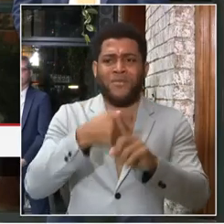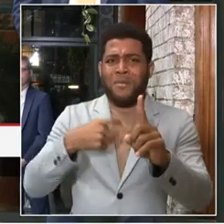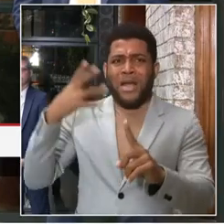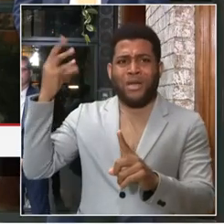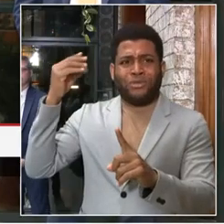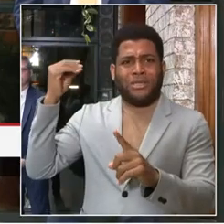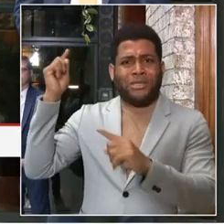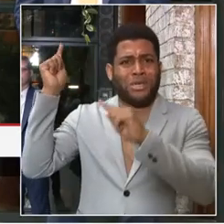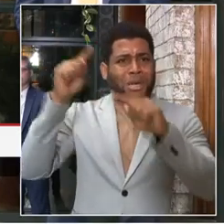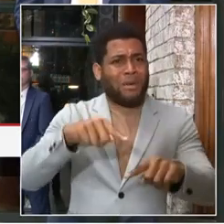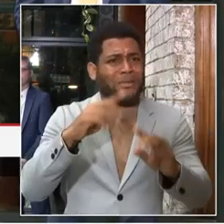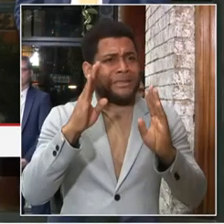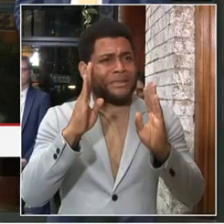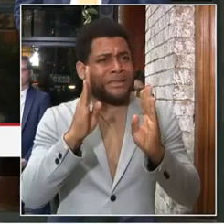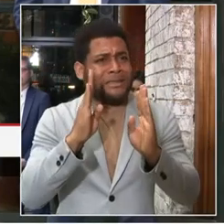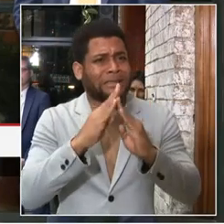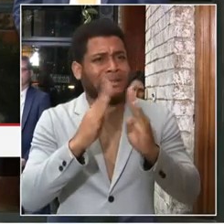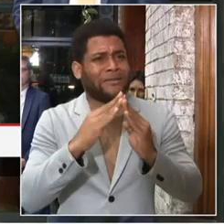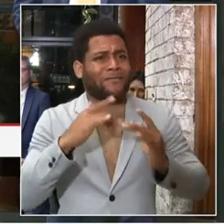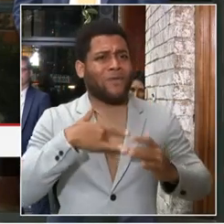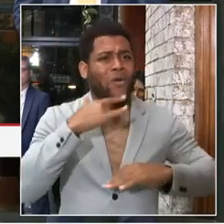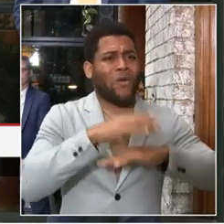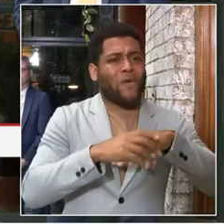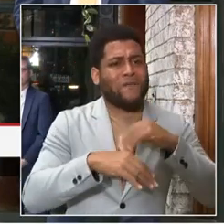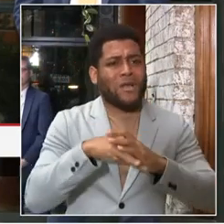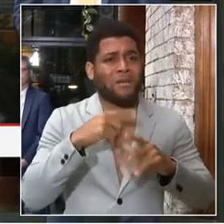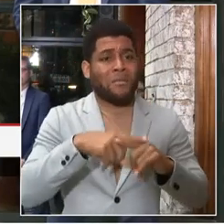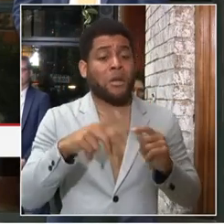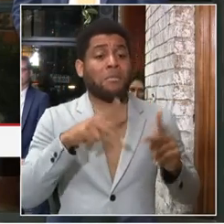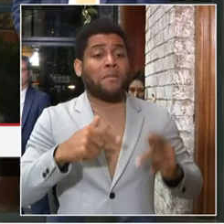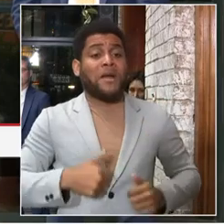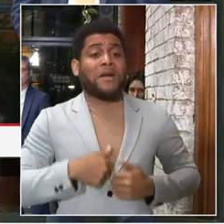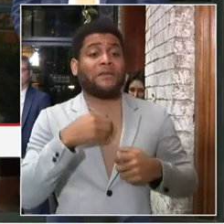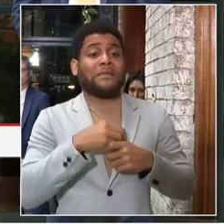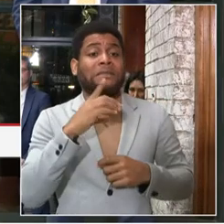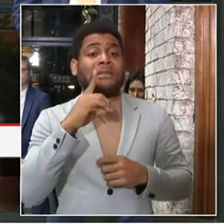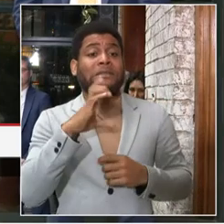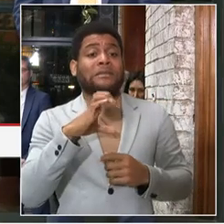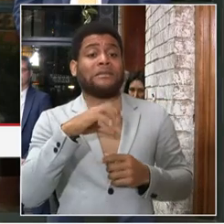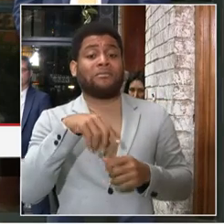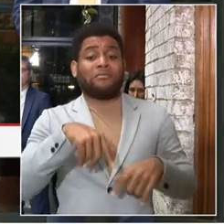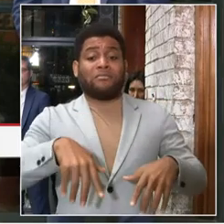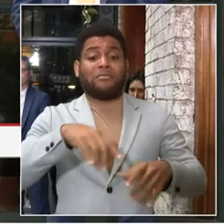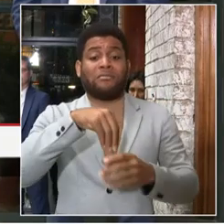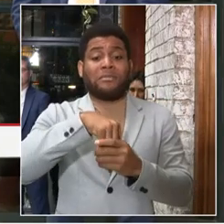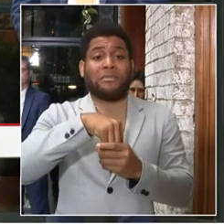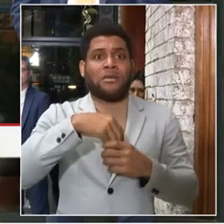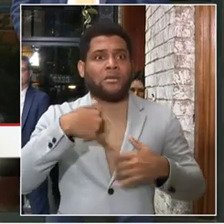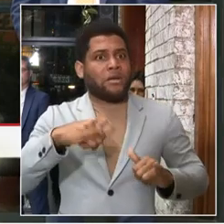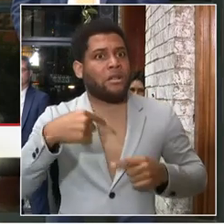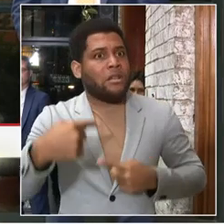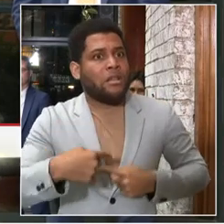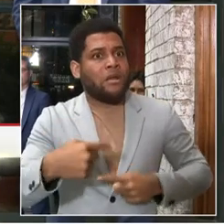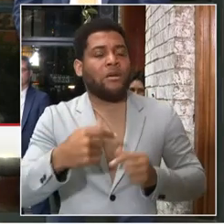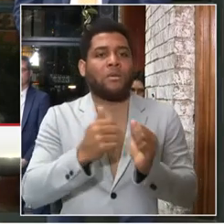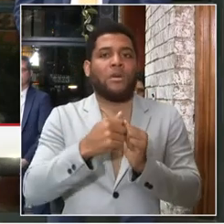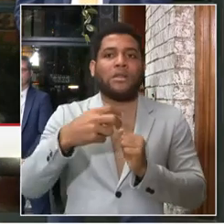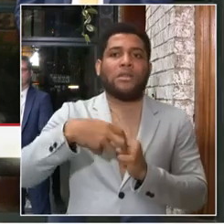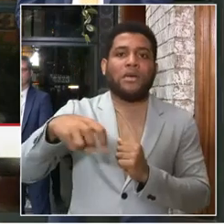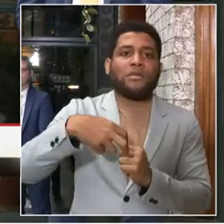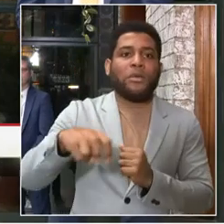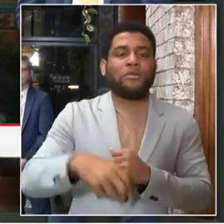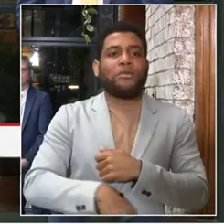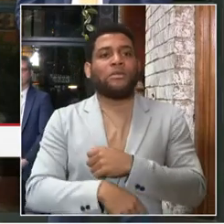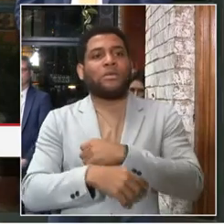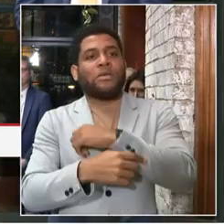here, when people who are inside the city are still struggling to get to and from, rob Peter to pay Paul, and enjoy